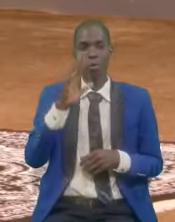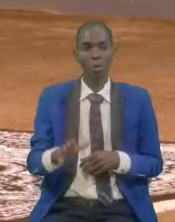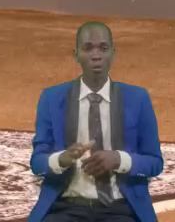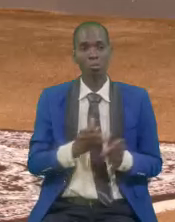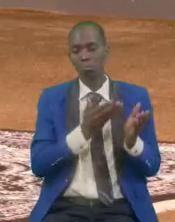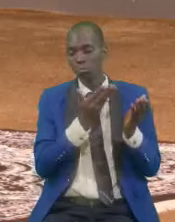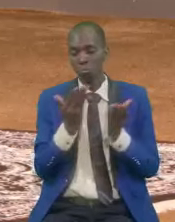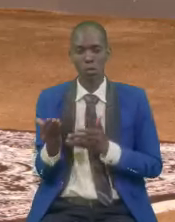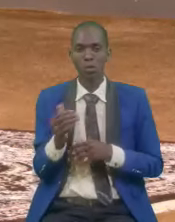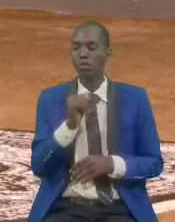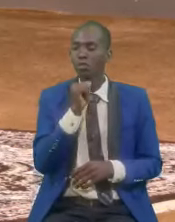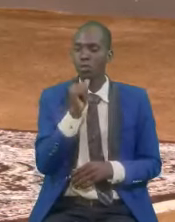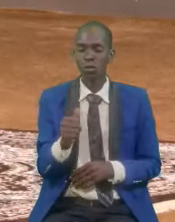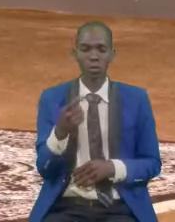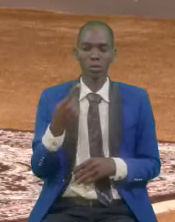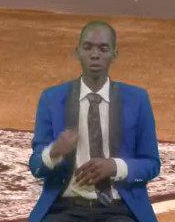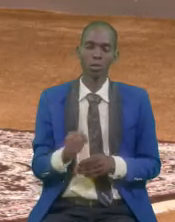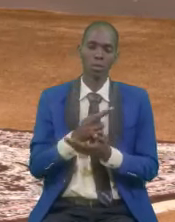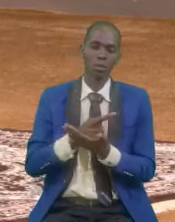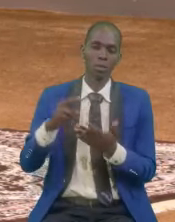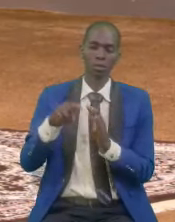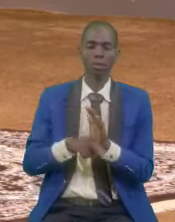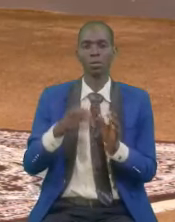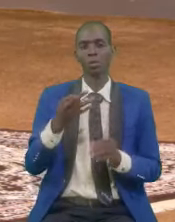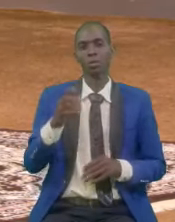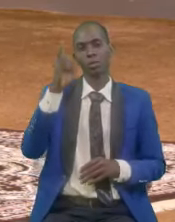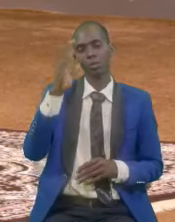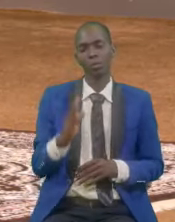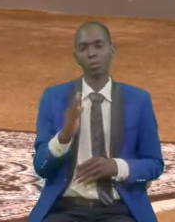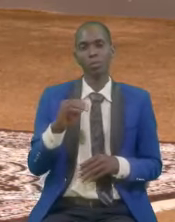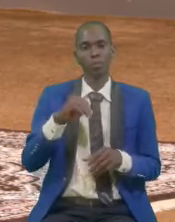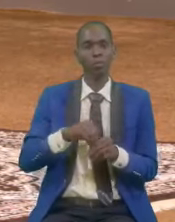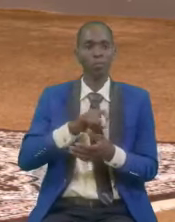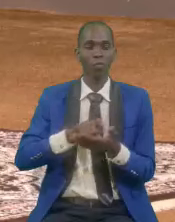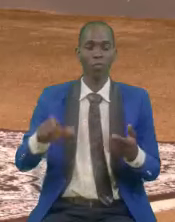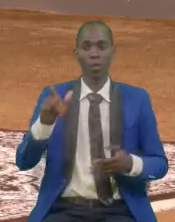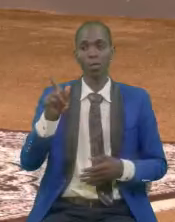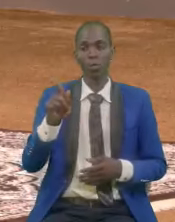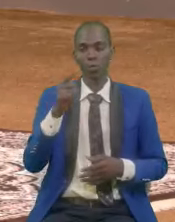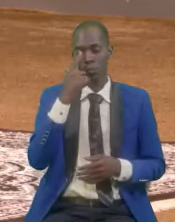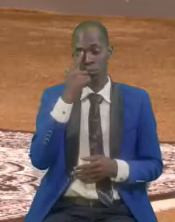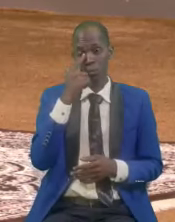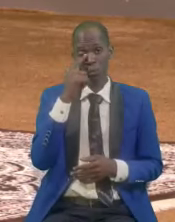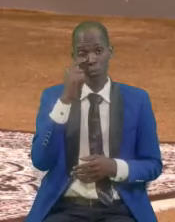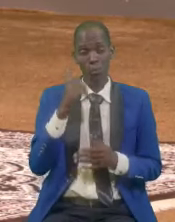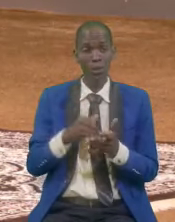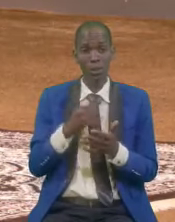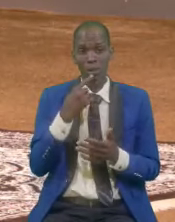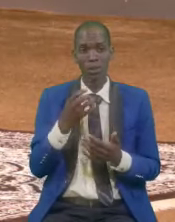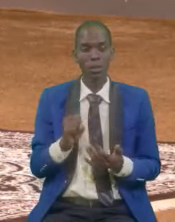not the righteousness of God. In verse 21, it says,